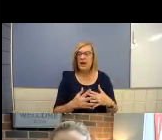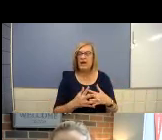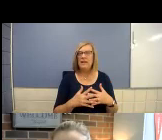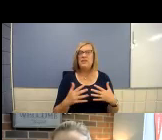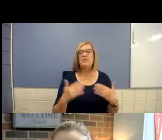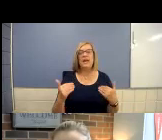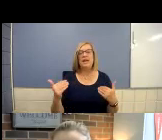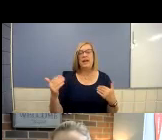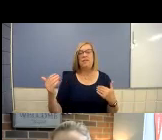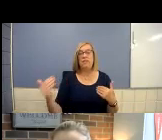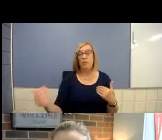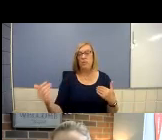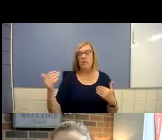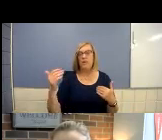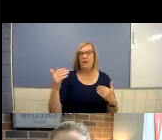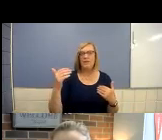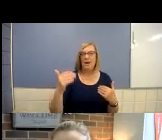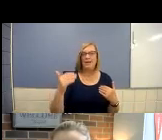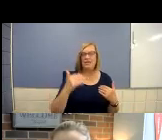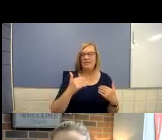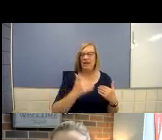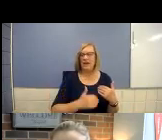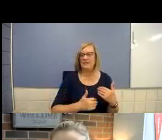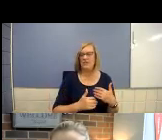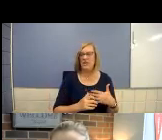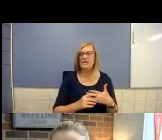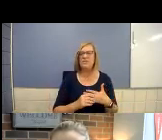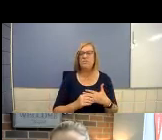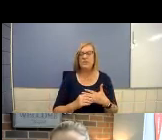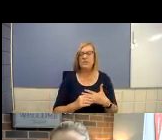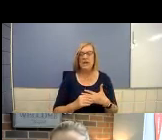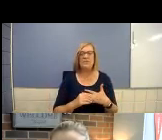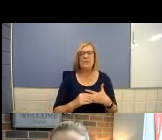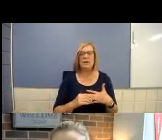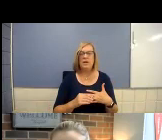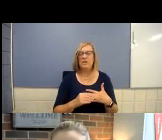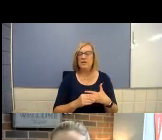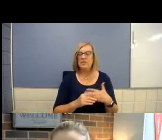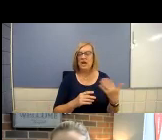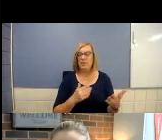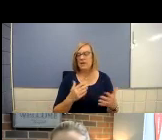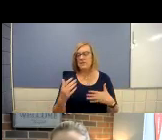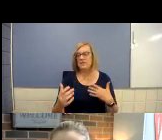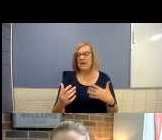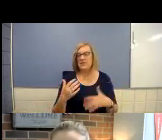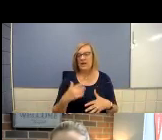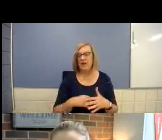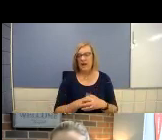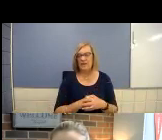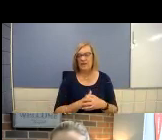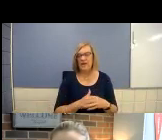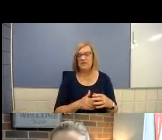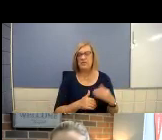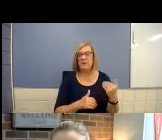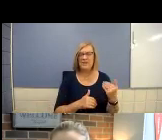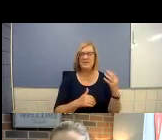Realistically, unless you've taken a formal college level ASL class, most of the time there is not a process to test out of our